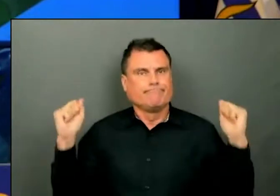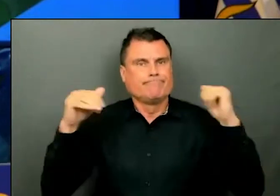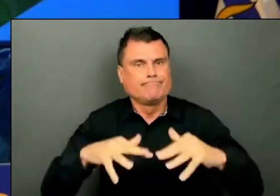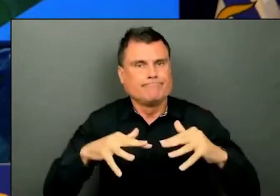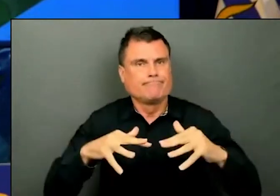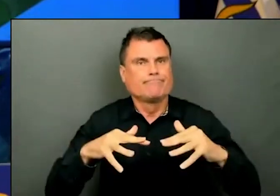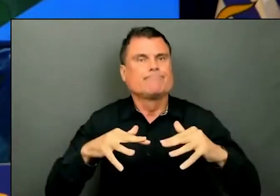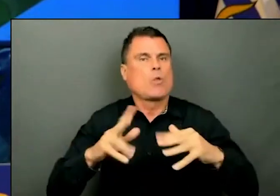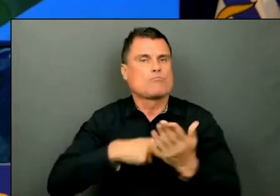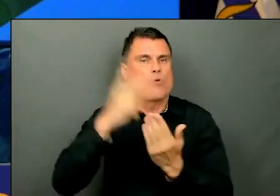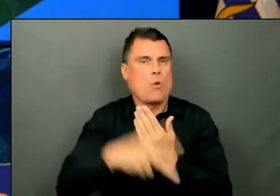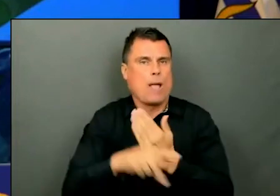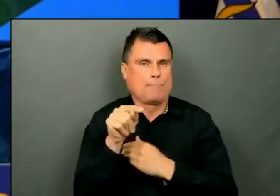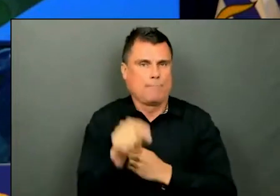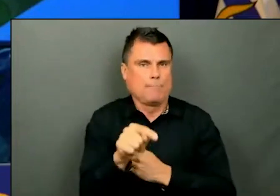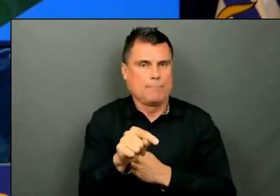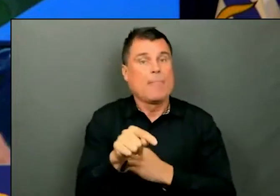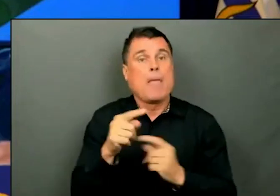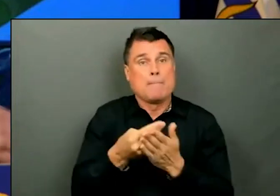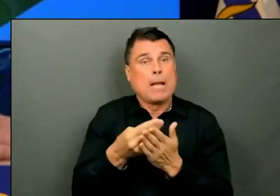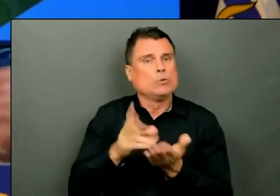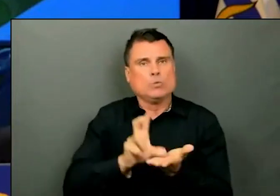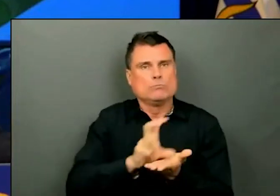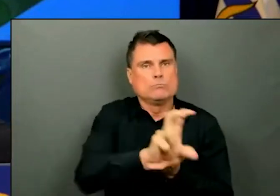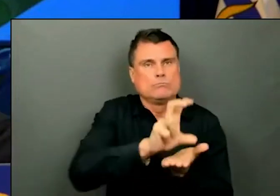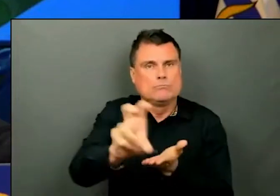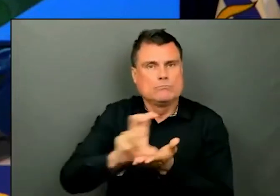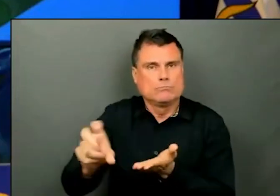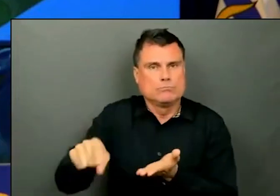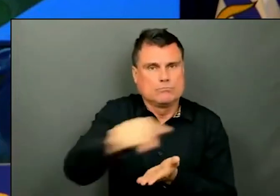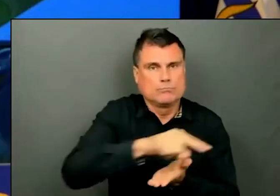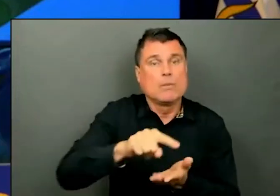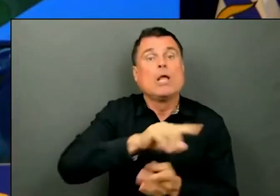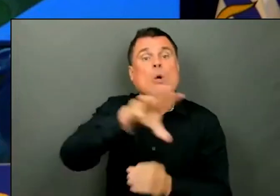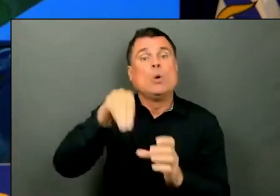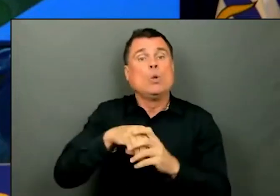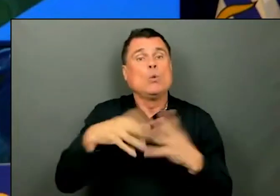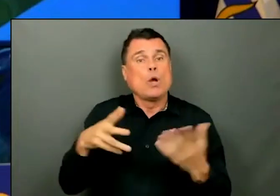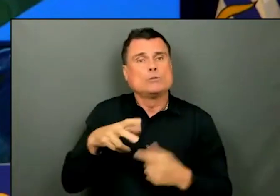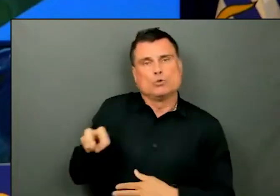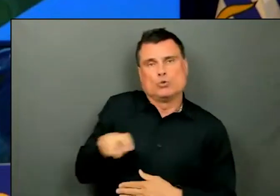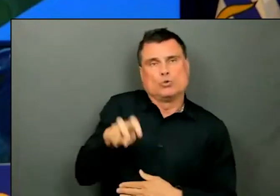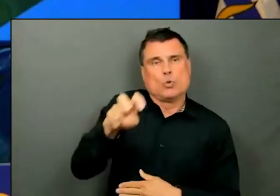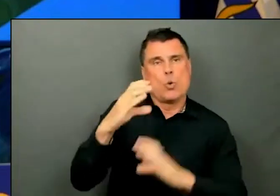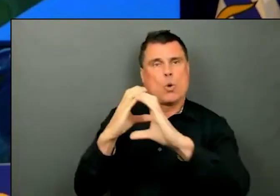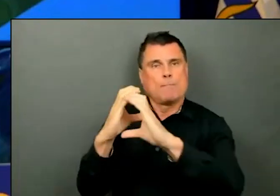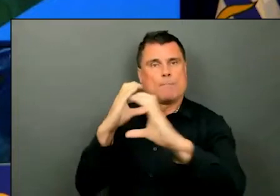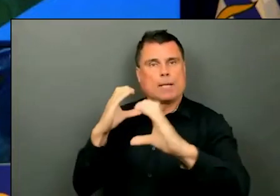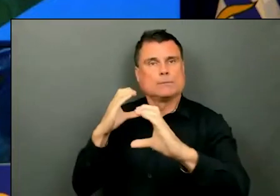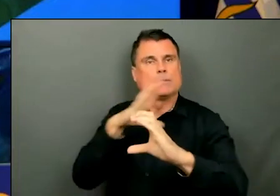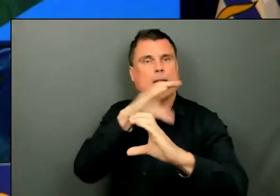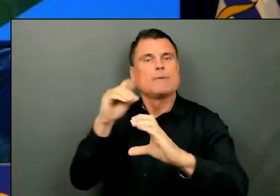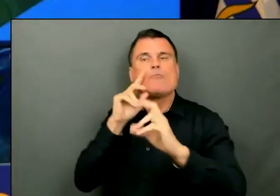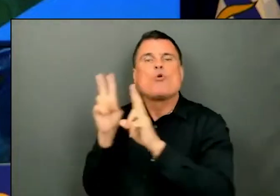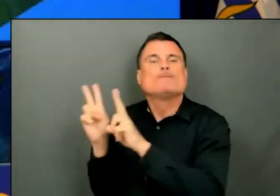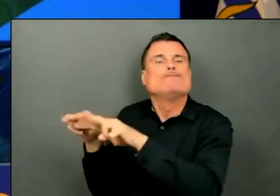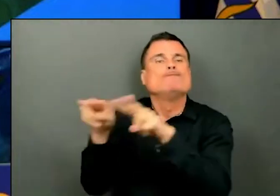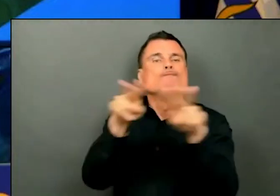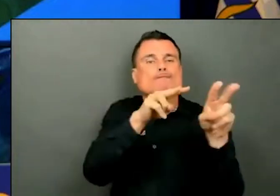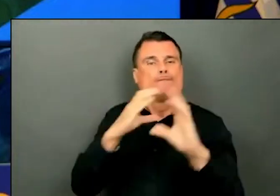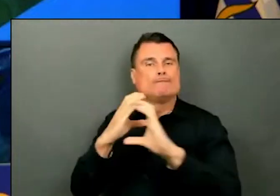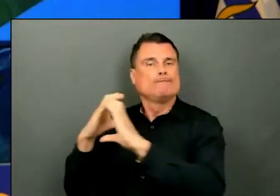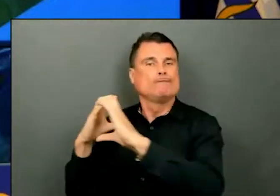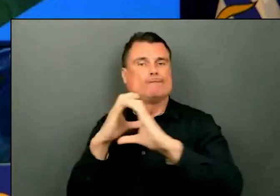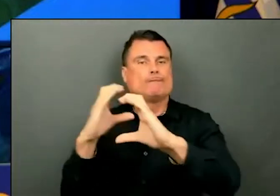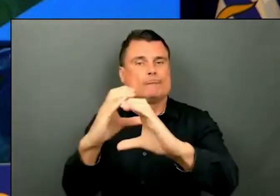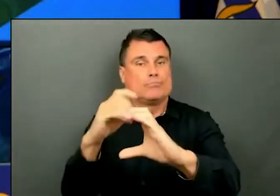of course, tour bus operators who will be eligible because they bring people to many of these attractions, day after day, month after